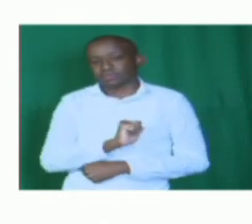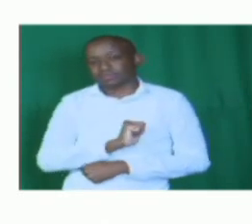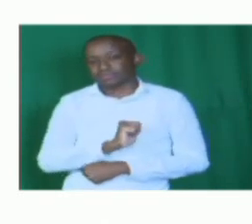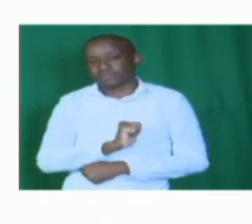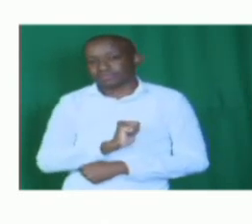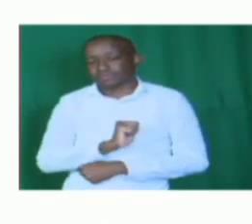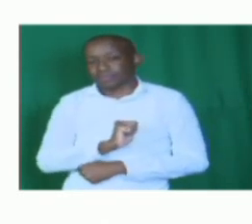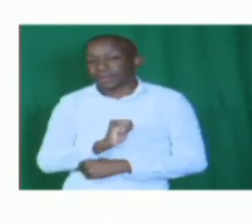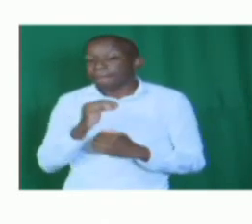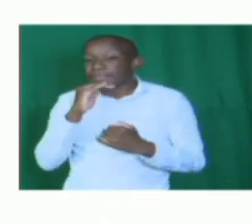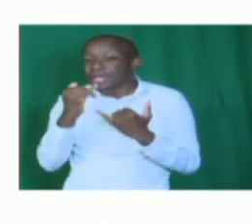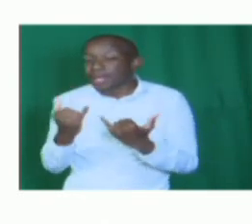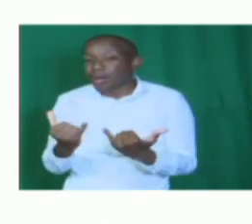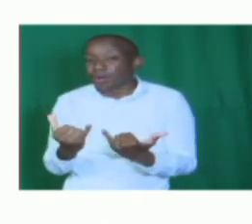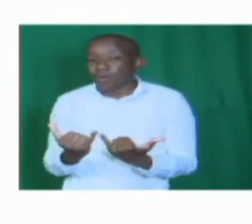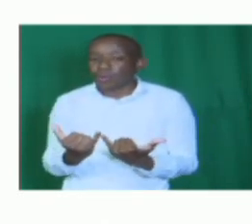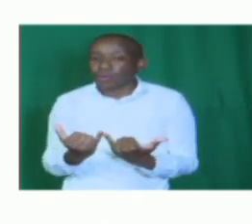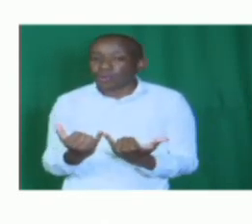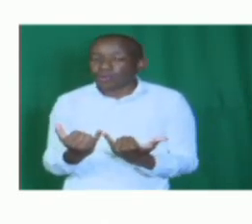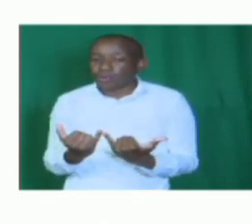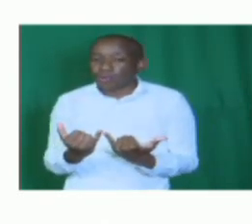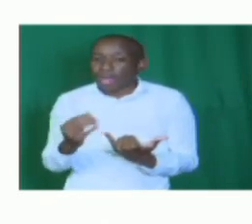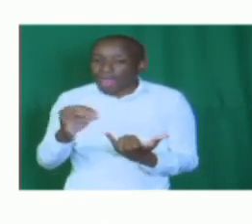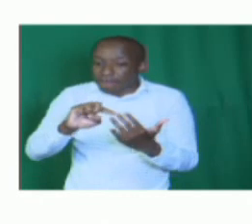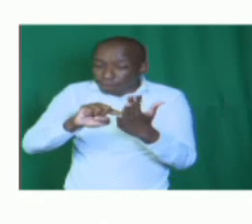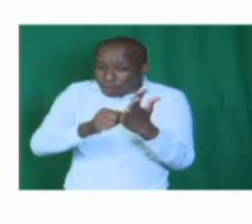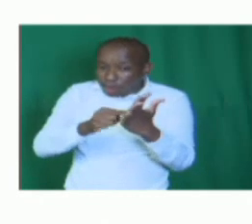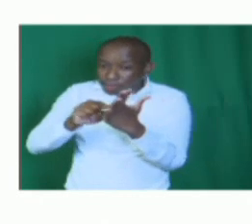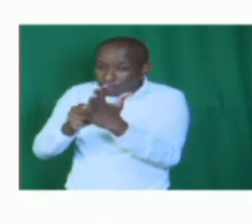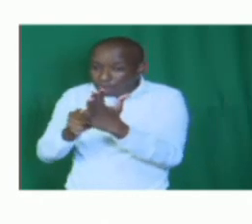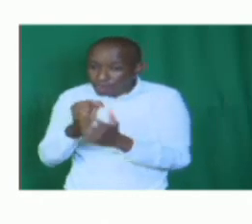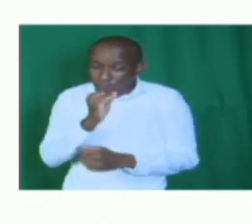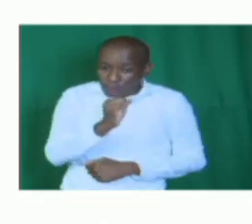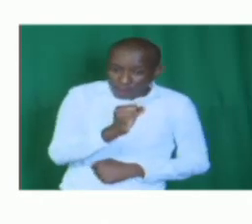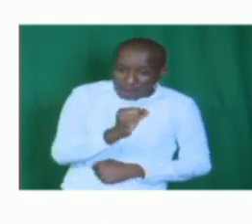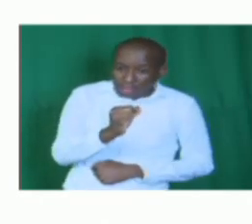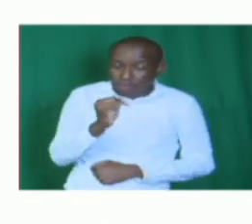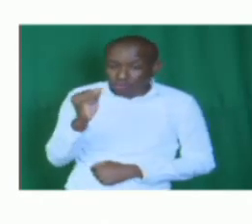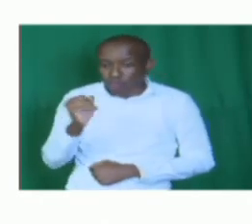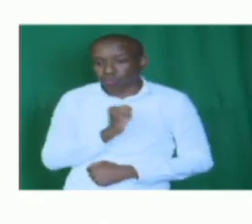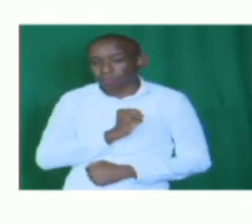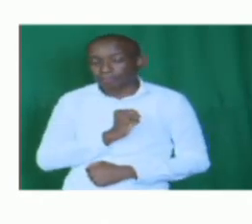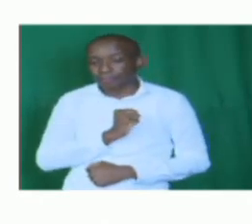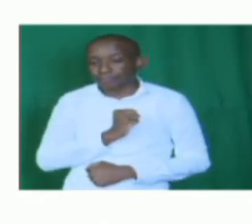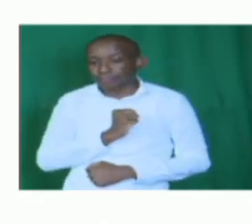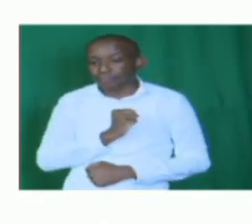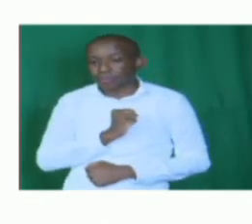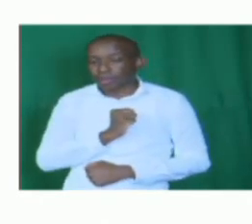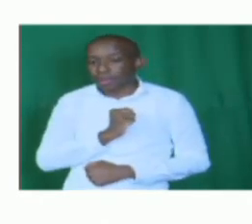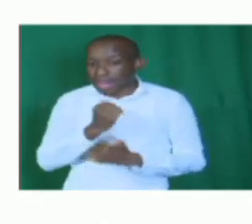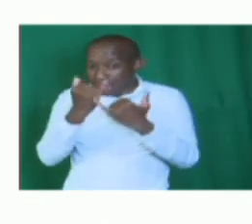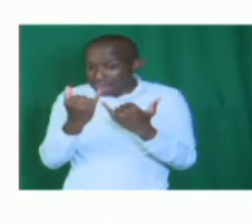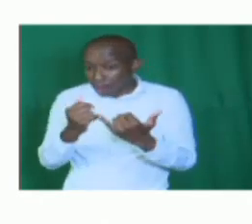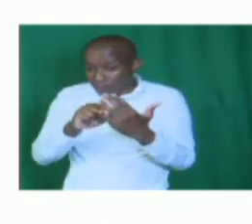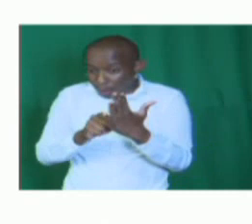x-axis. So here are our points. This one, we are going to call it, we